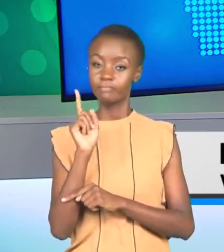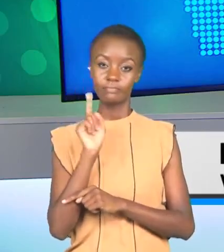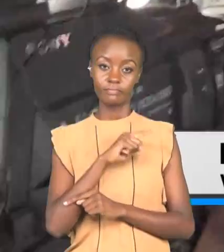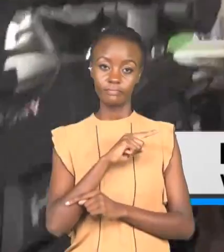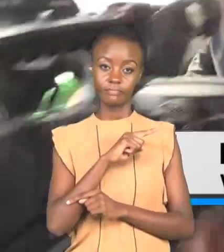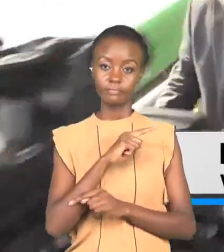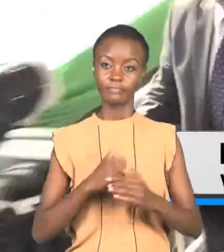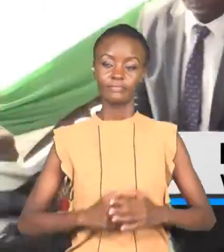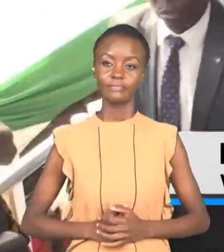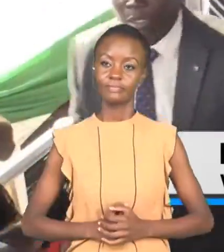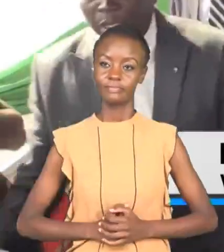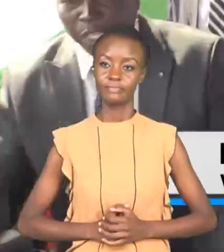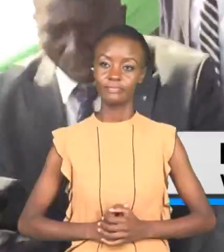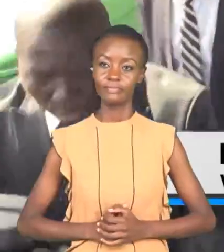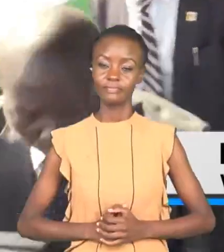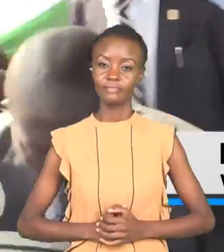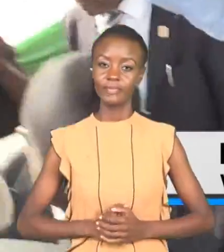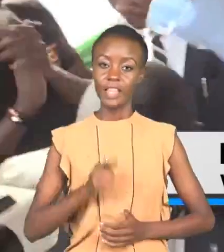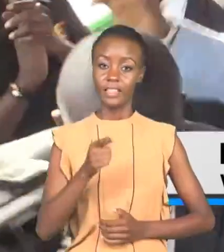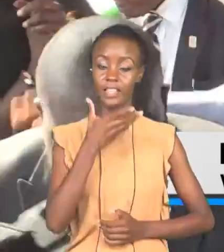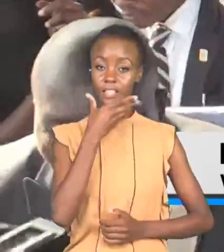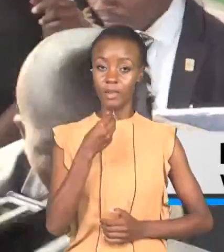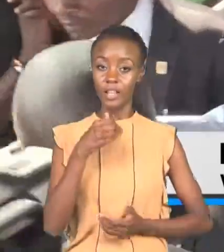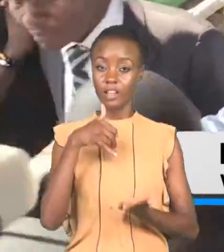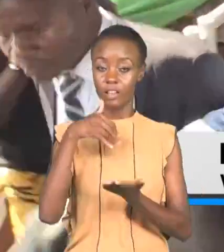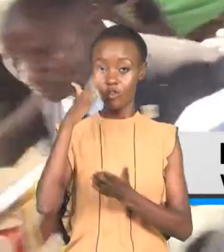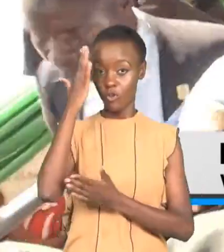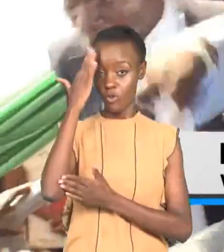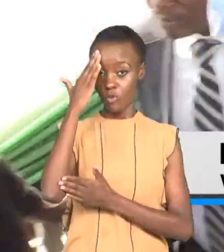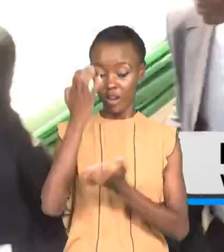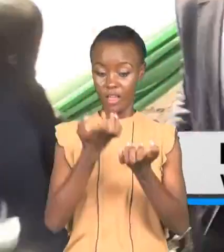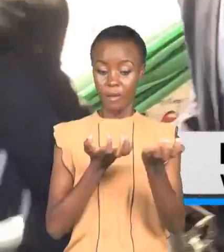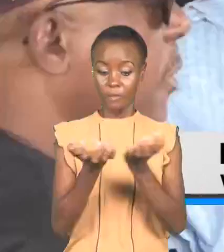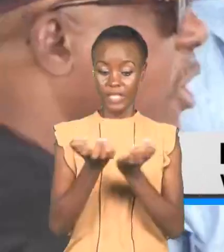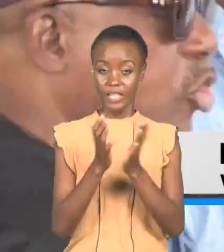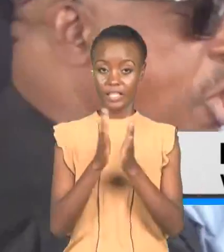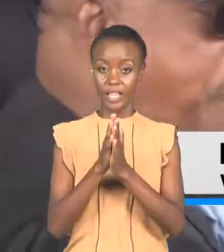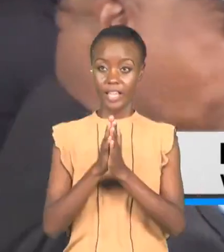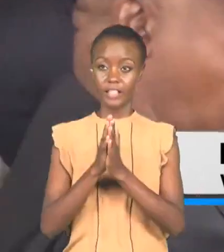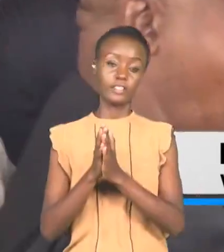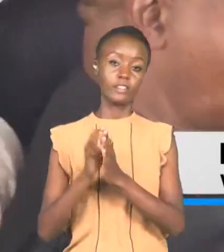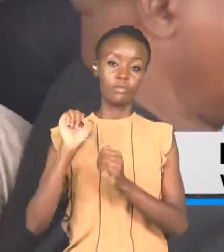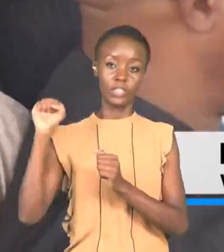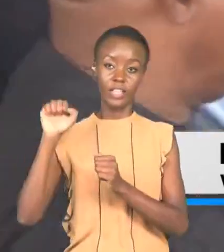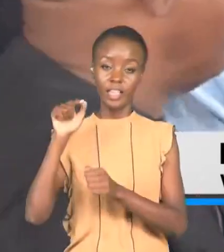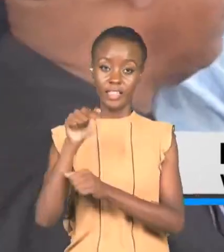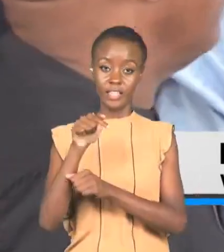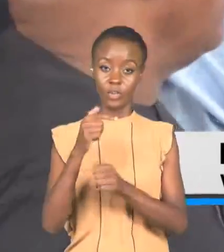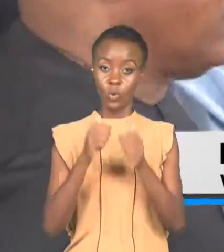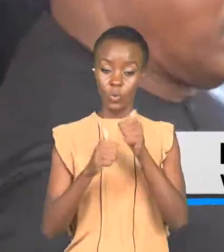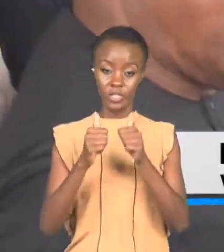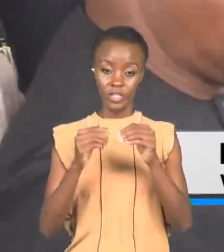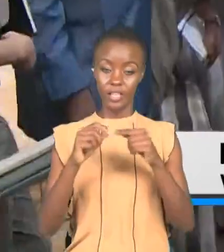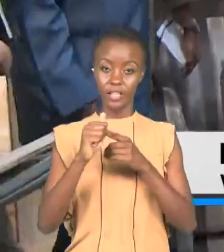out. Well-known figure in the world of business and politics, Atiku Abubakar is the leading opposition candidate in this month's general election in